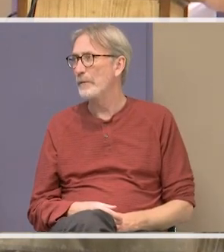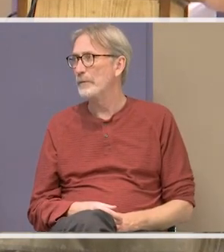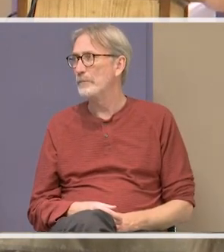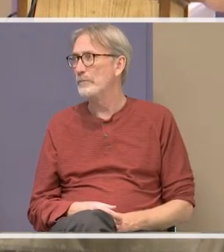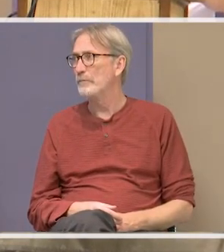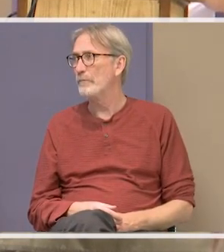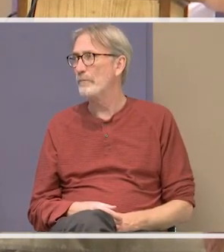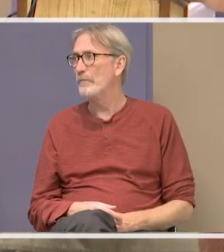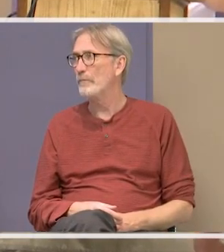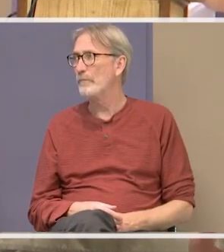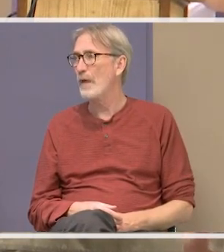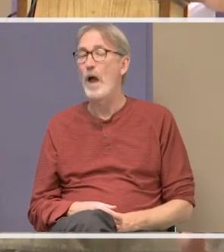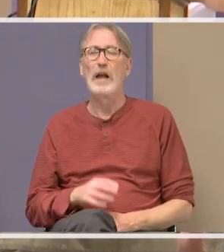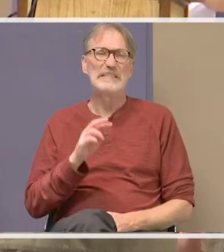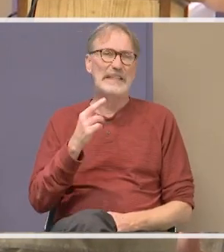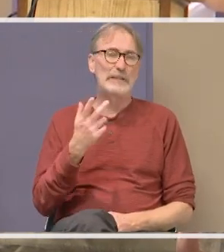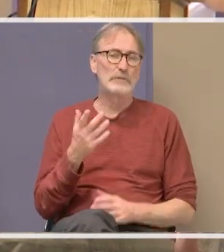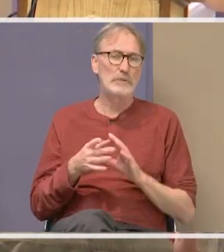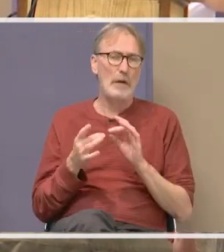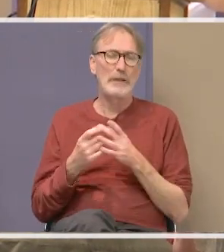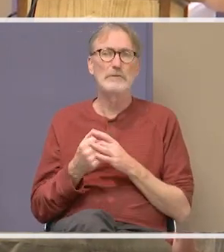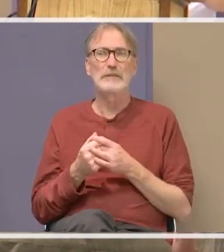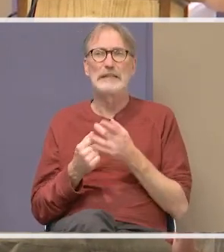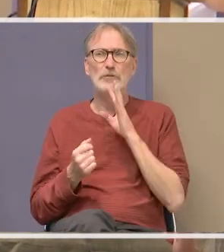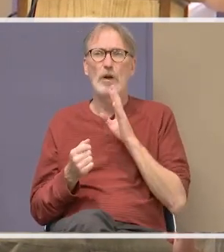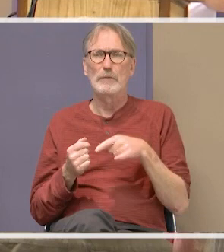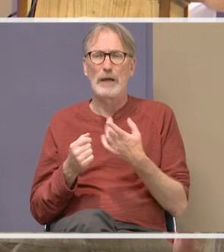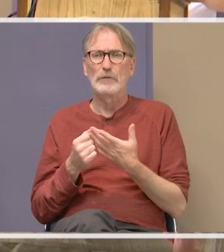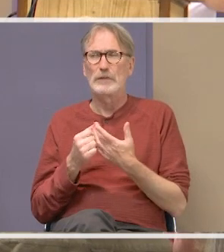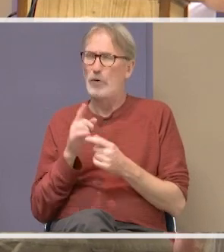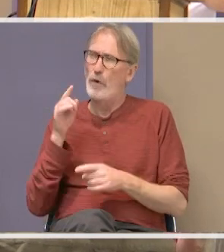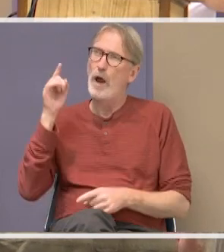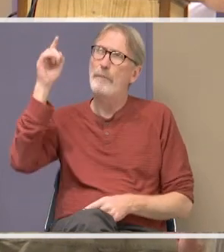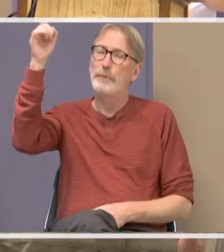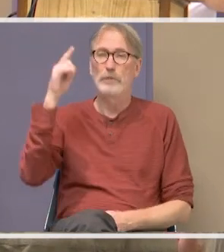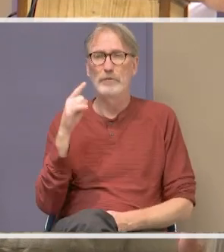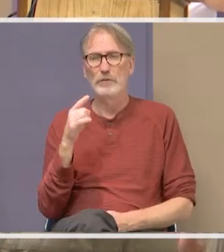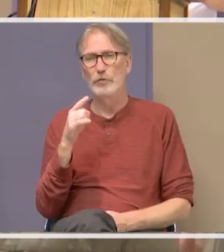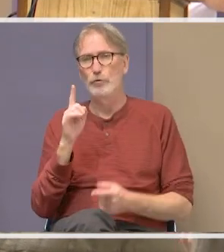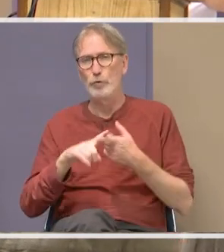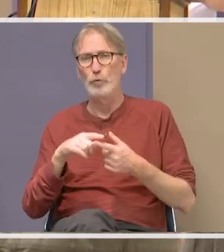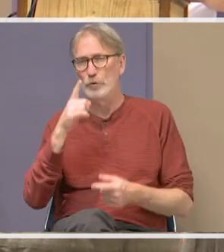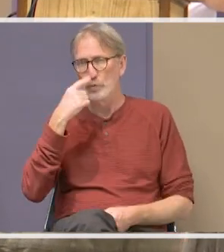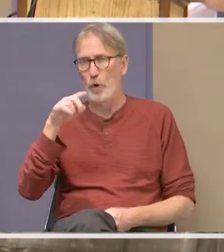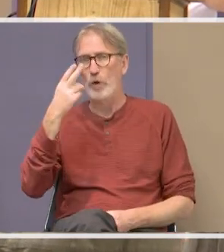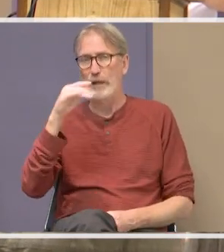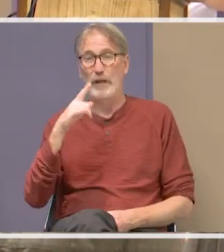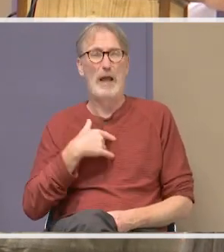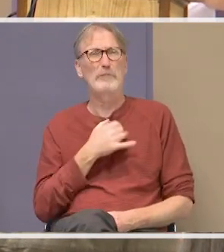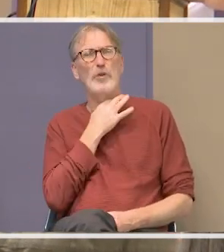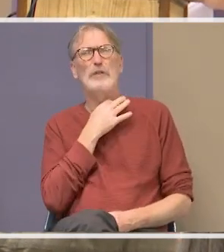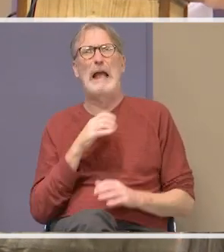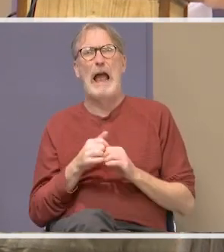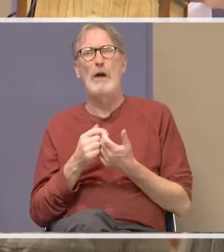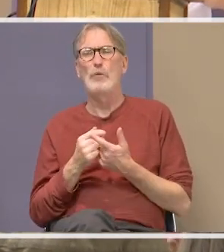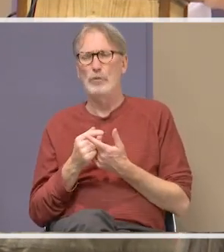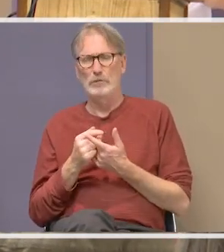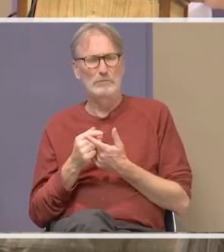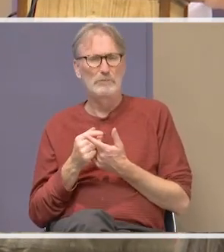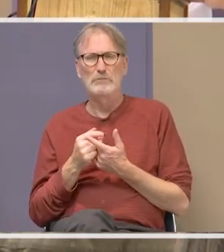The second group of comments really has to do with kind of moving up towards Squirrel Hill. Kind of curious about how